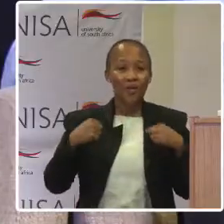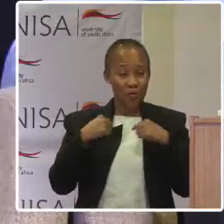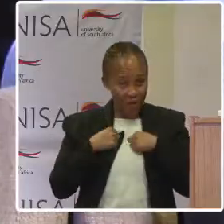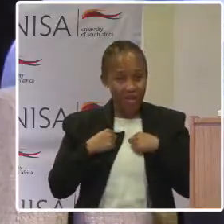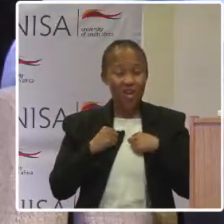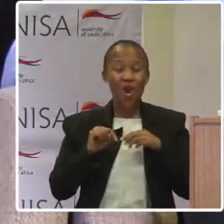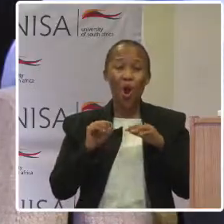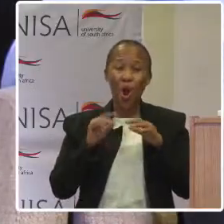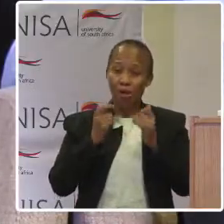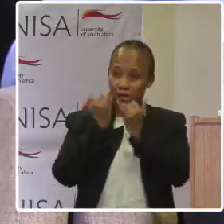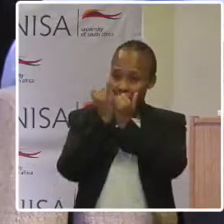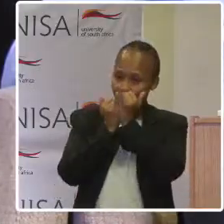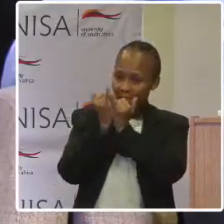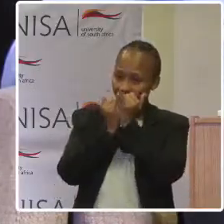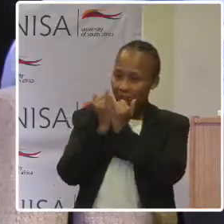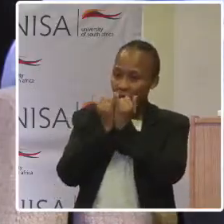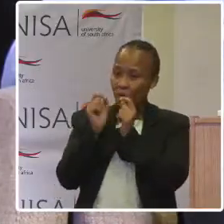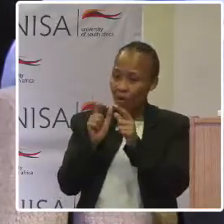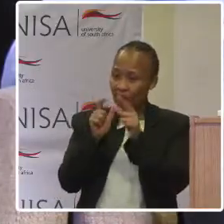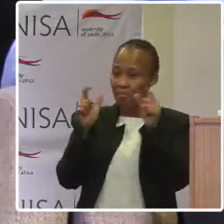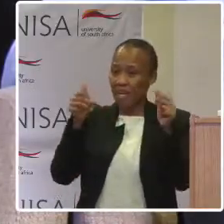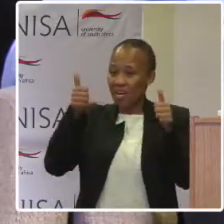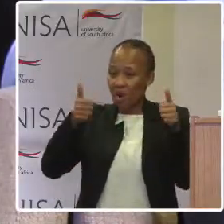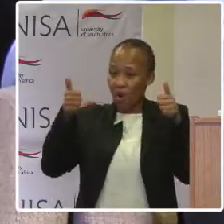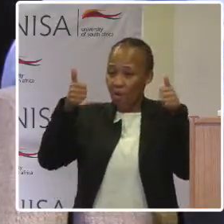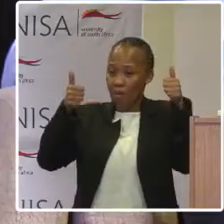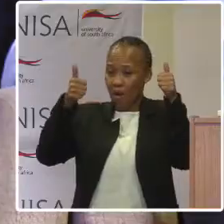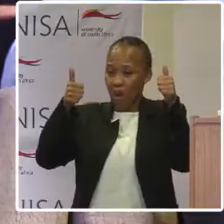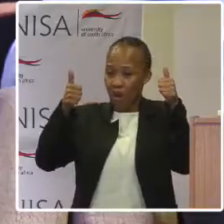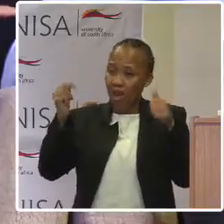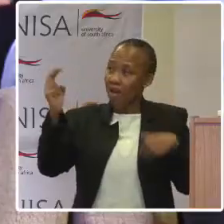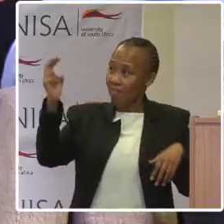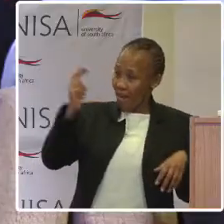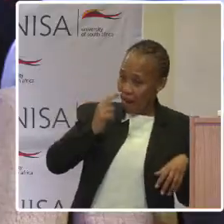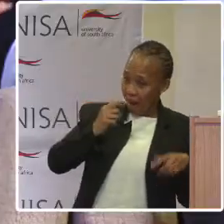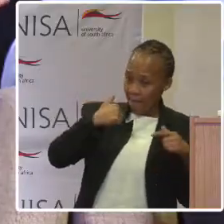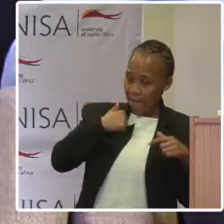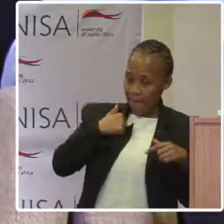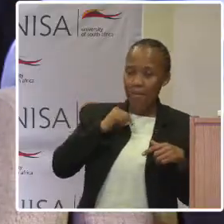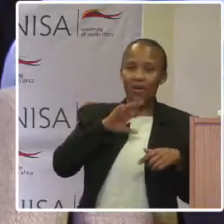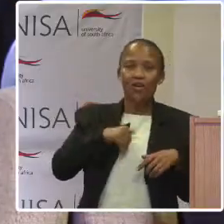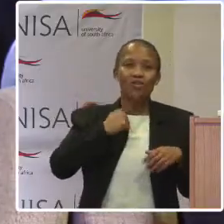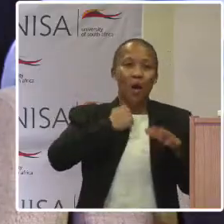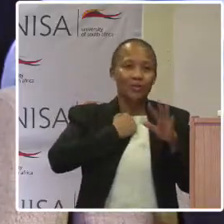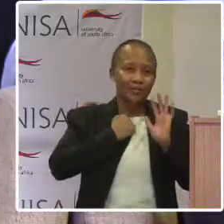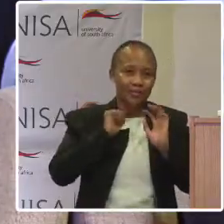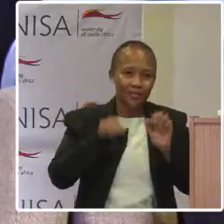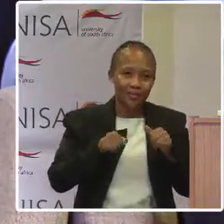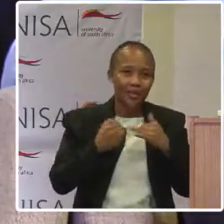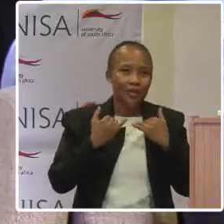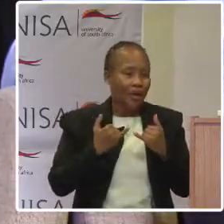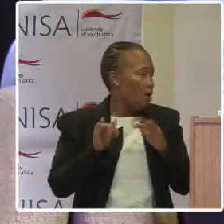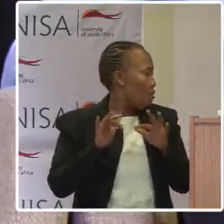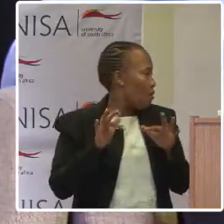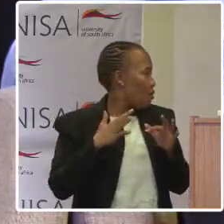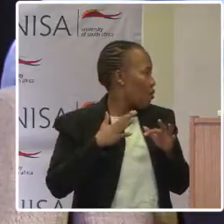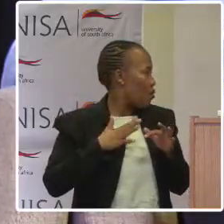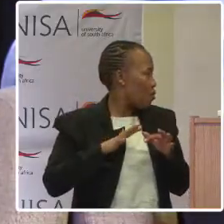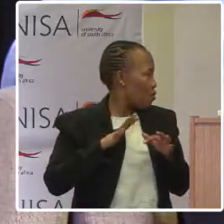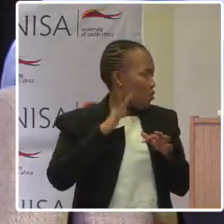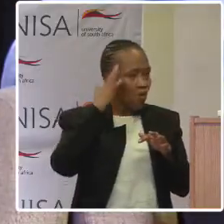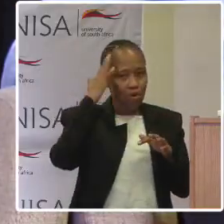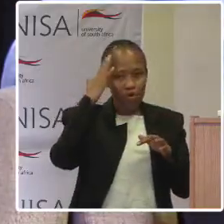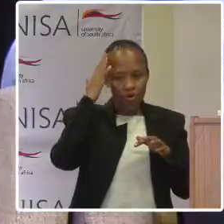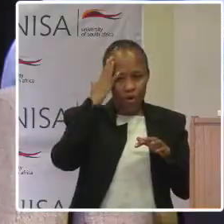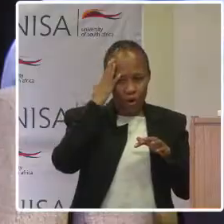giants, and people still come to us. We are the ones, and this is something South Africa should be proud of, and I don't think South Africans know this. You know the